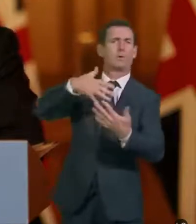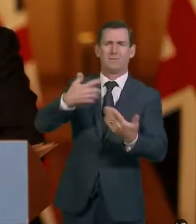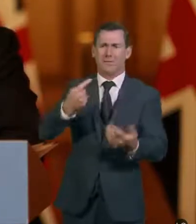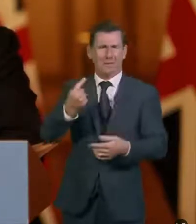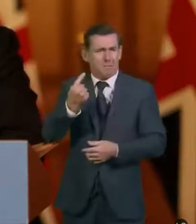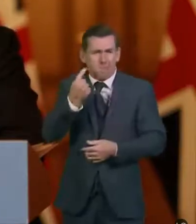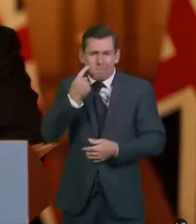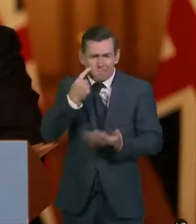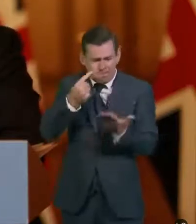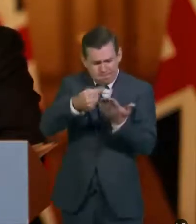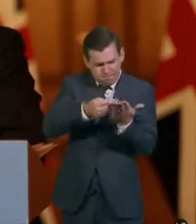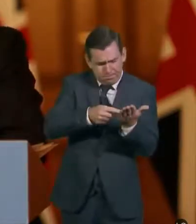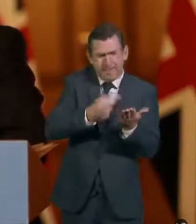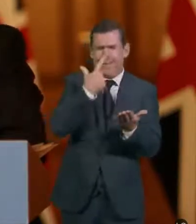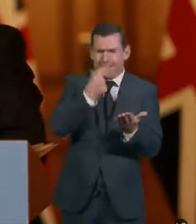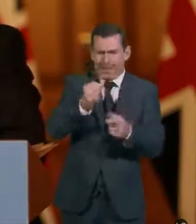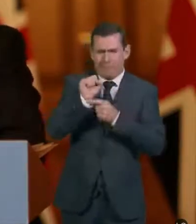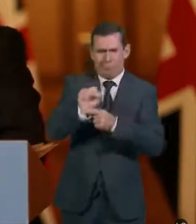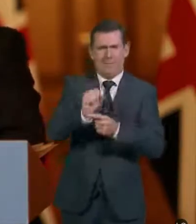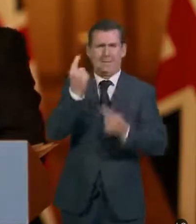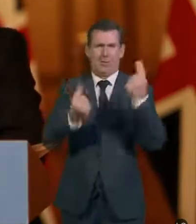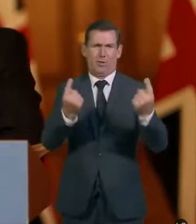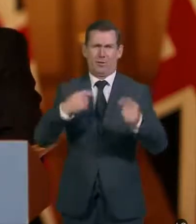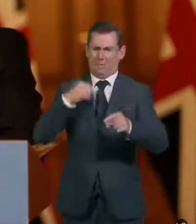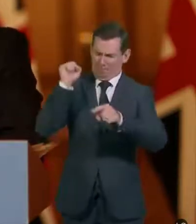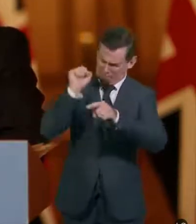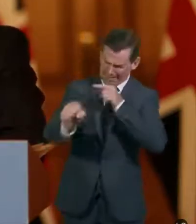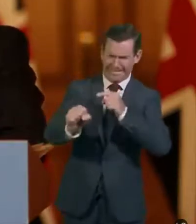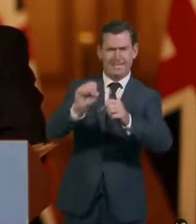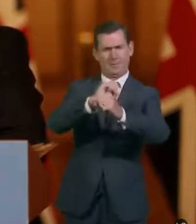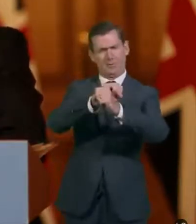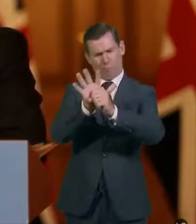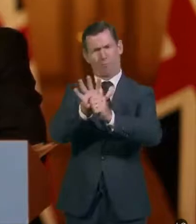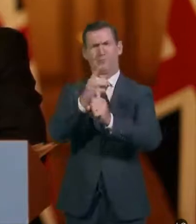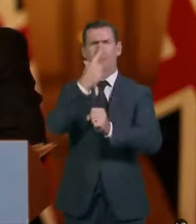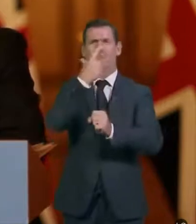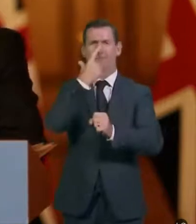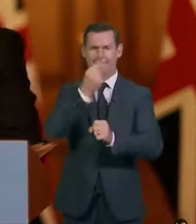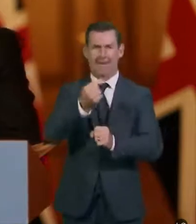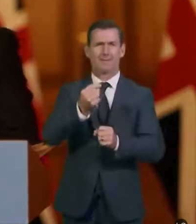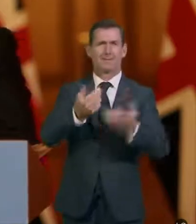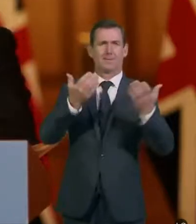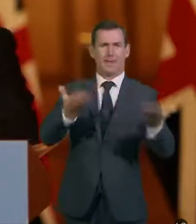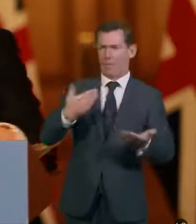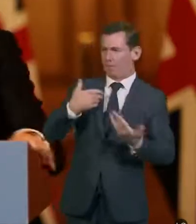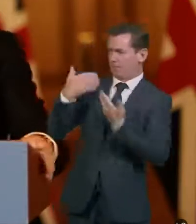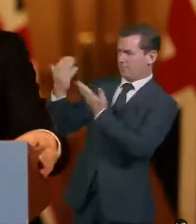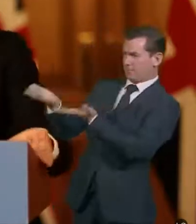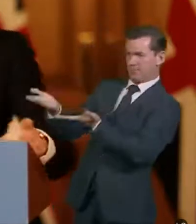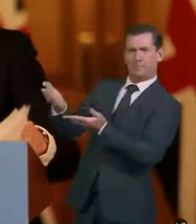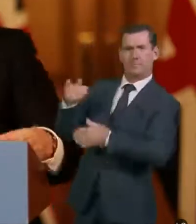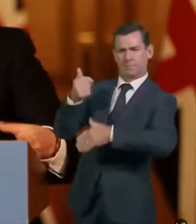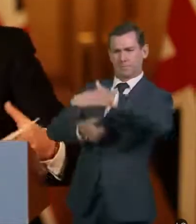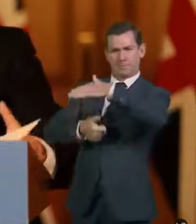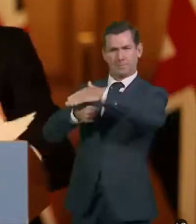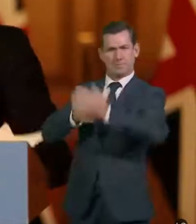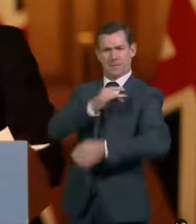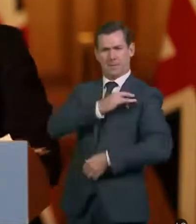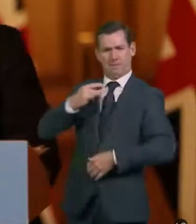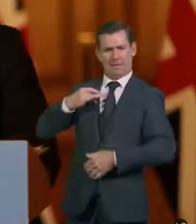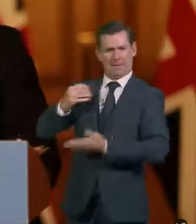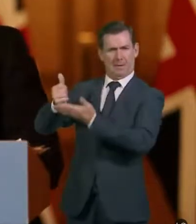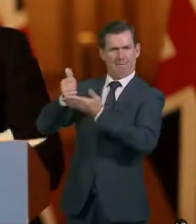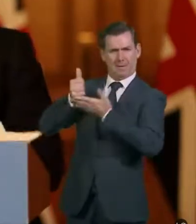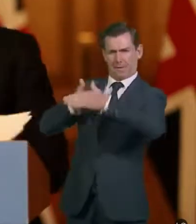will defeat it together. I'll hand over to Patrick Vallance, who will run through the latest data, and we'll then go to your